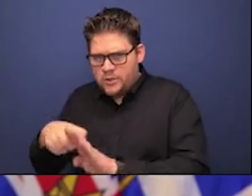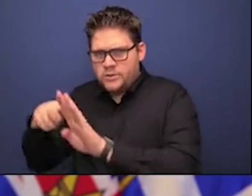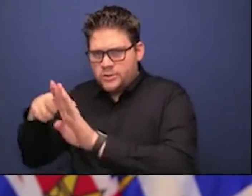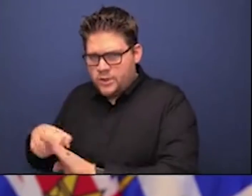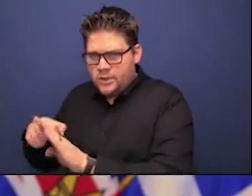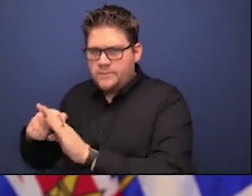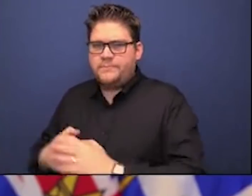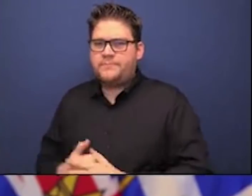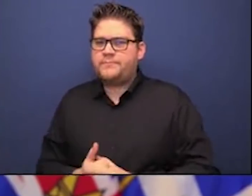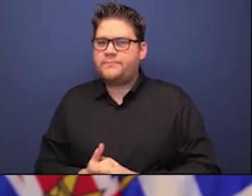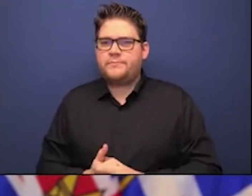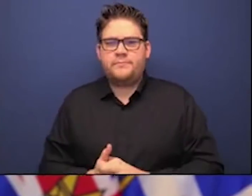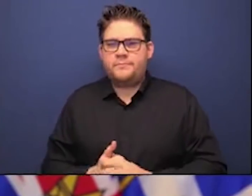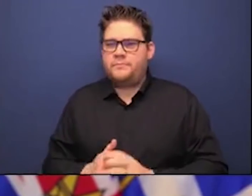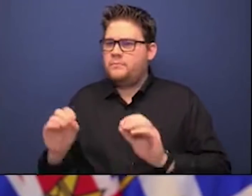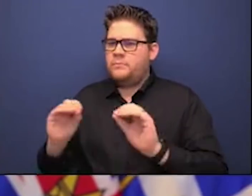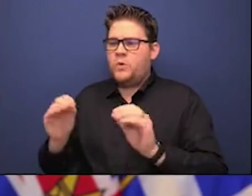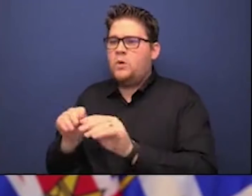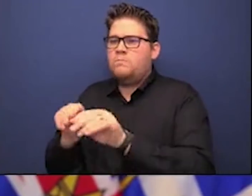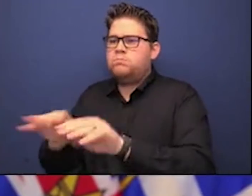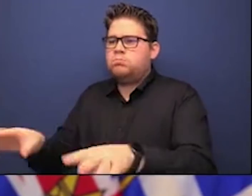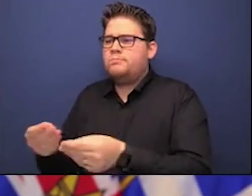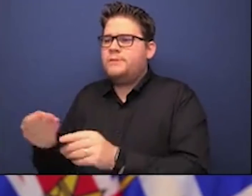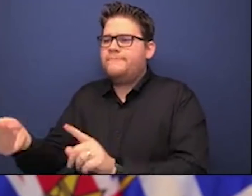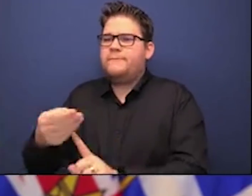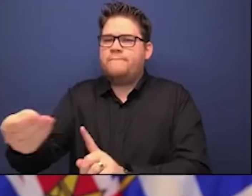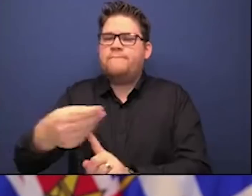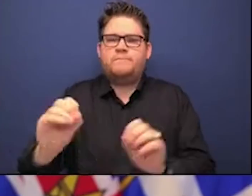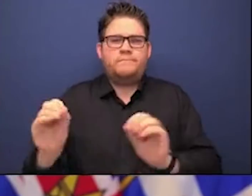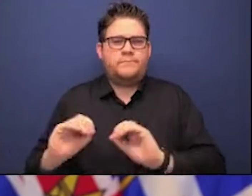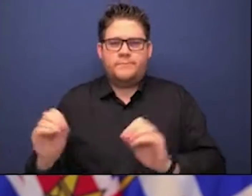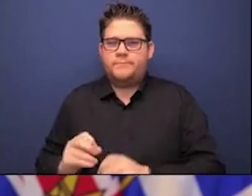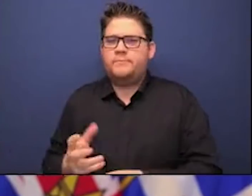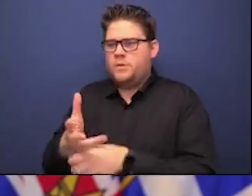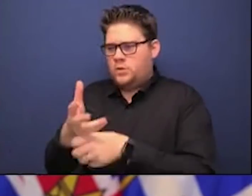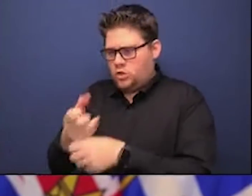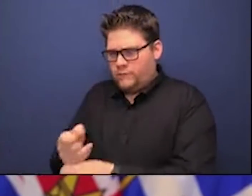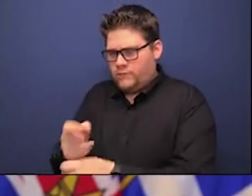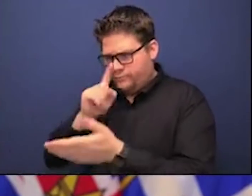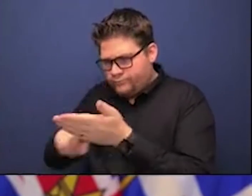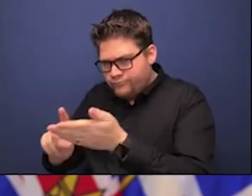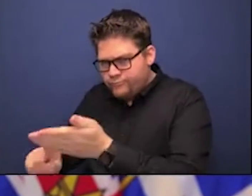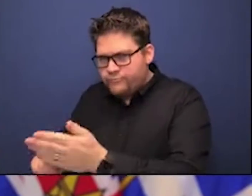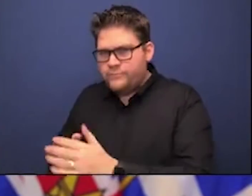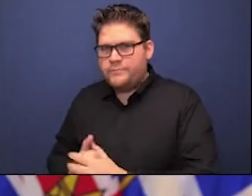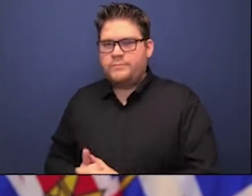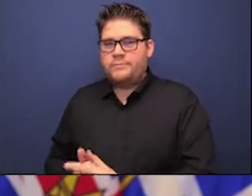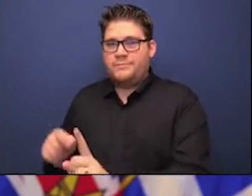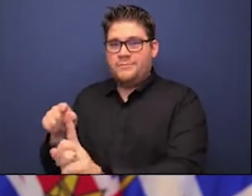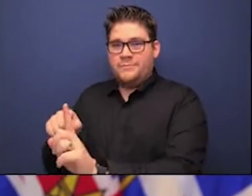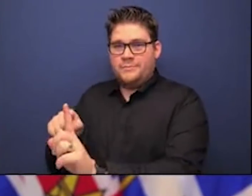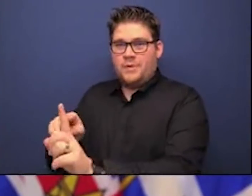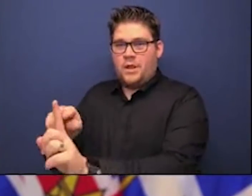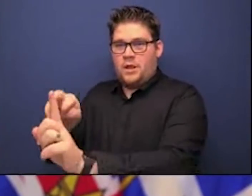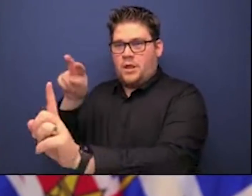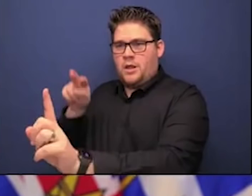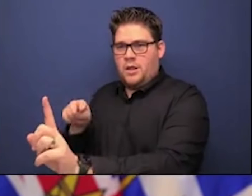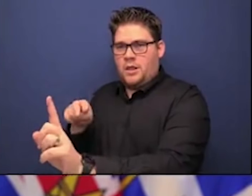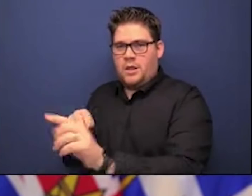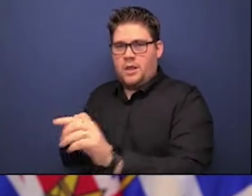on the more accurate PCR testing. So we are confident that that again tells us that the risk